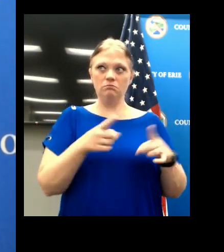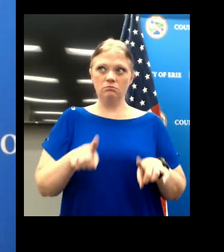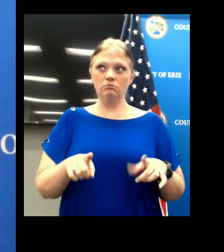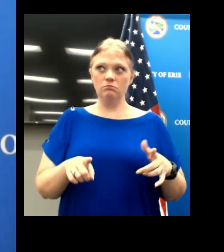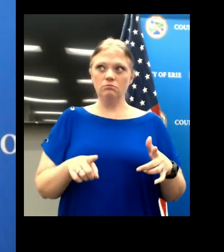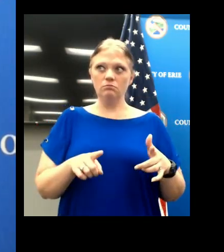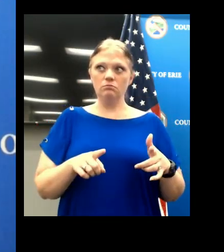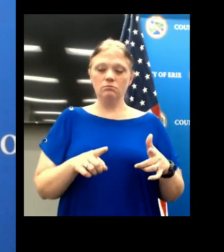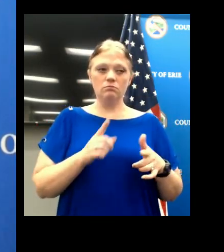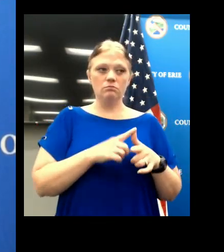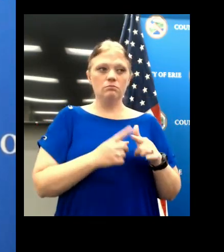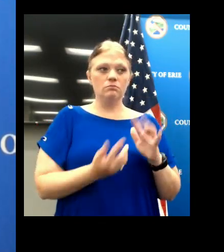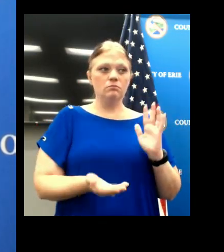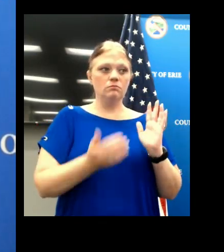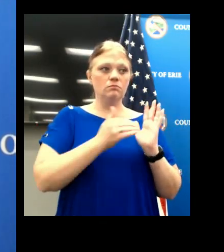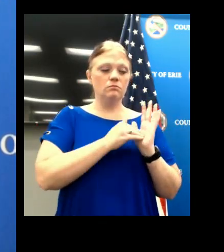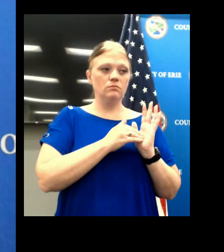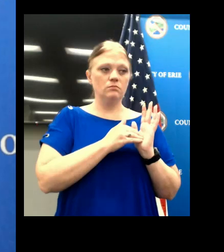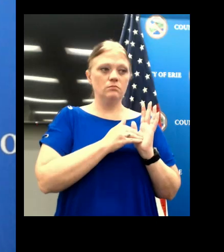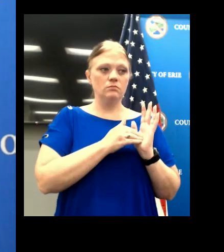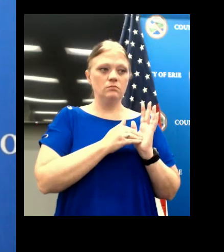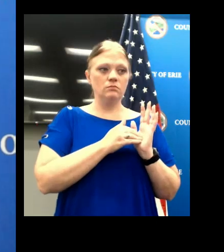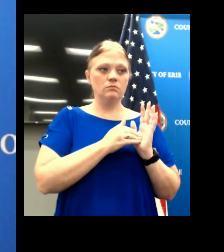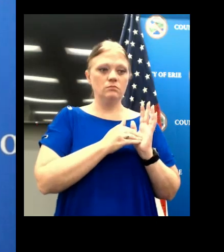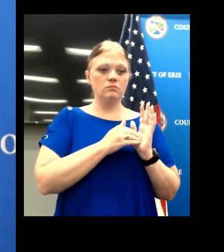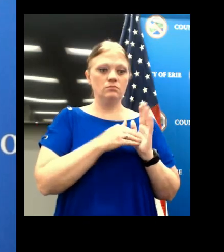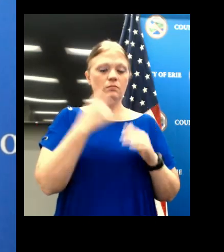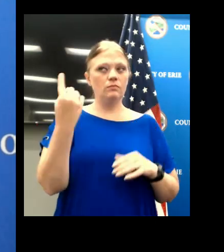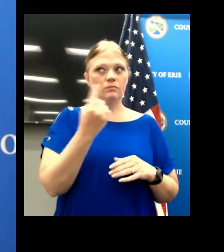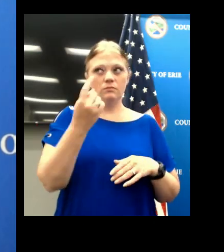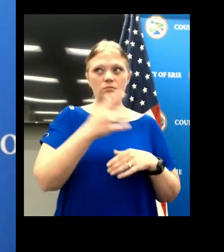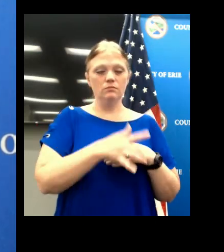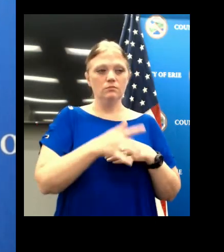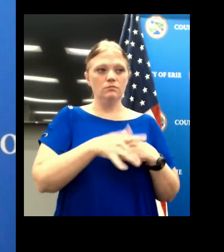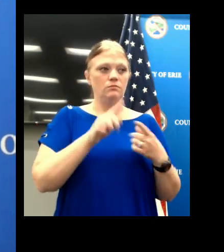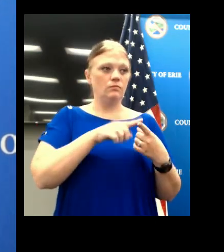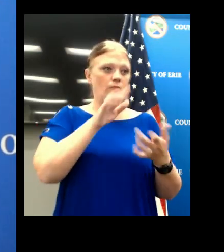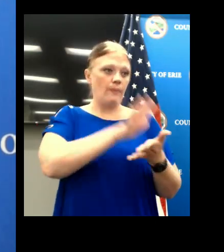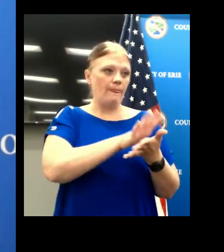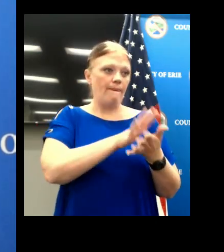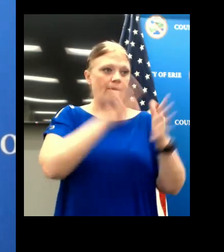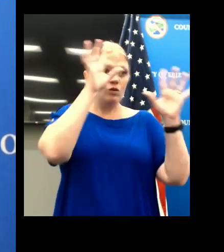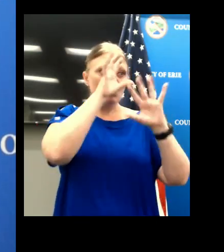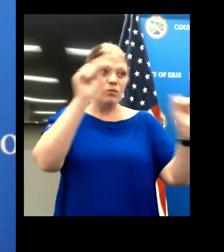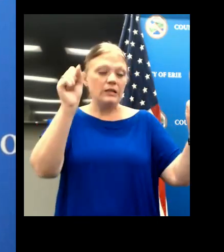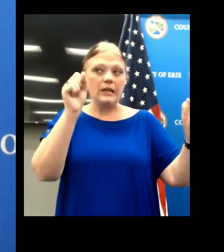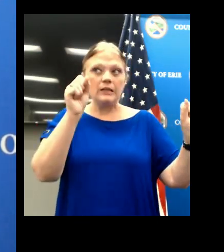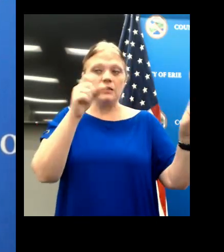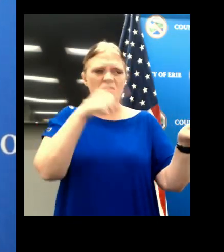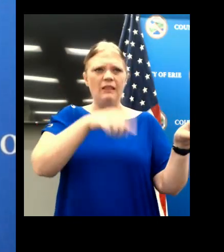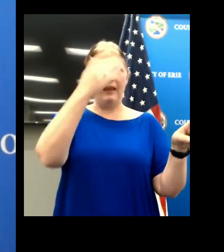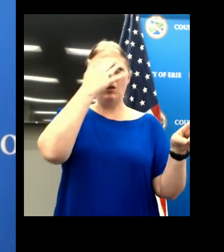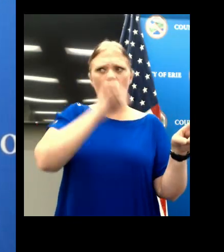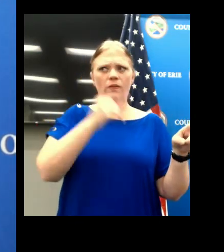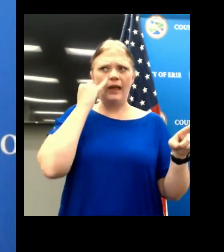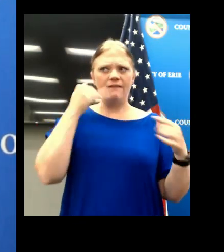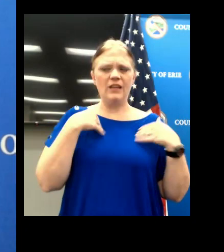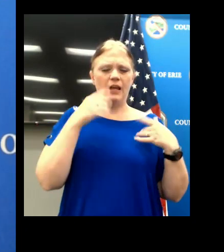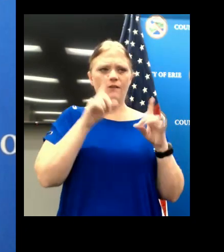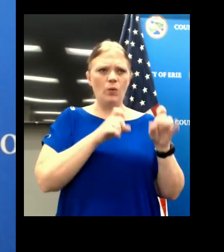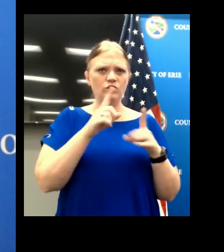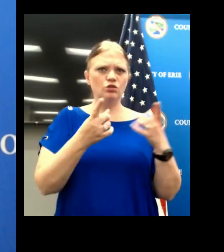then again, if I'm always available to the school superintendents, and they know that if they have questions